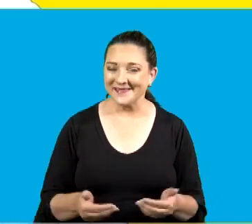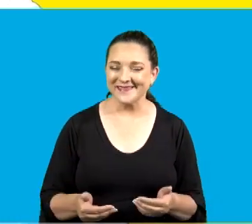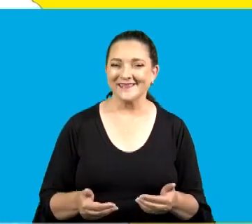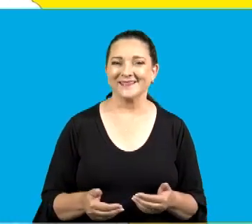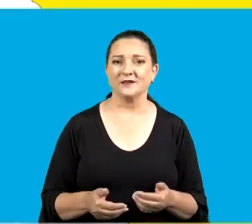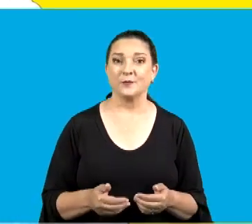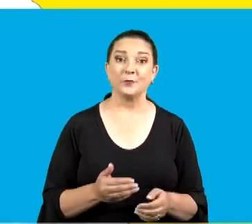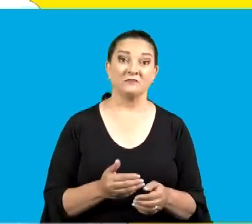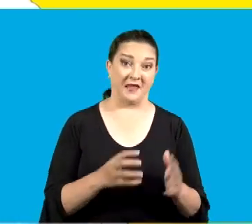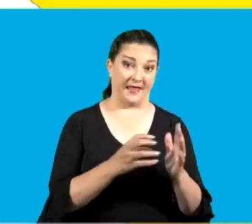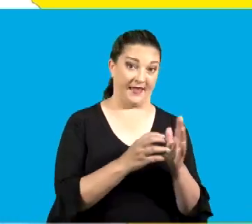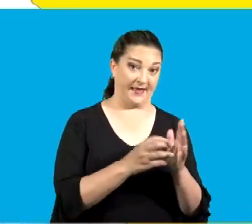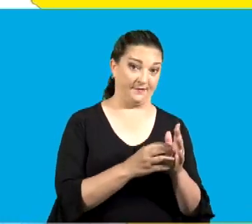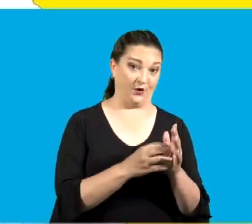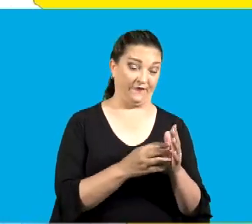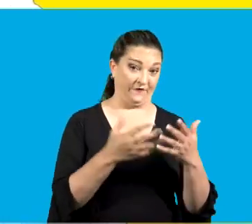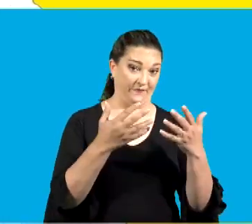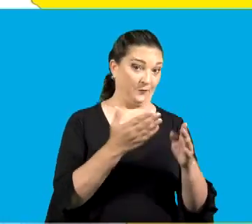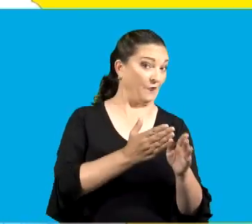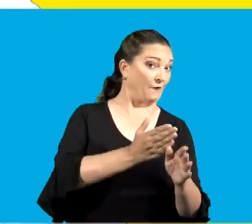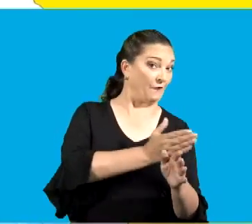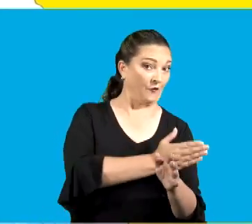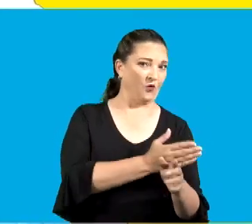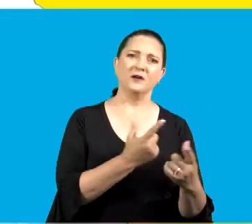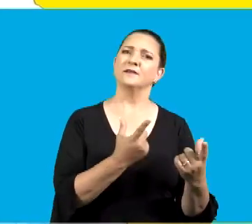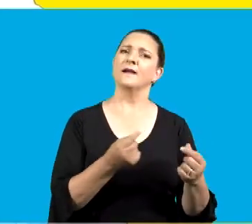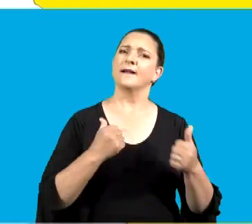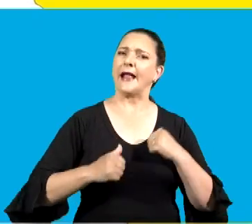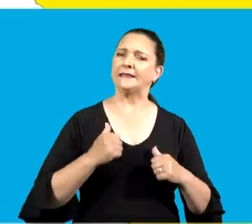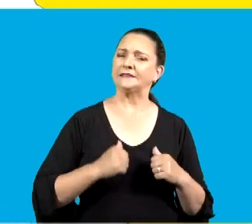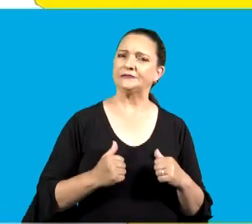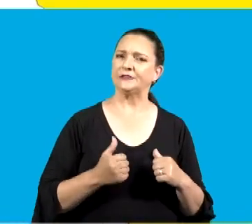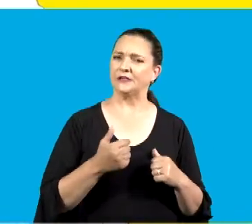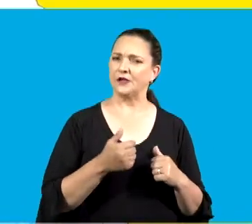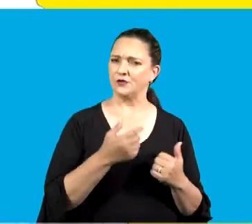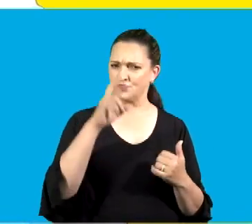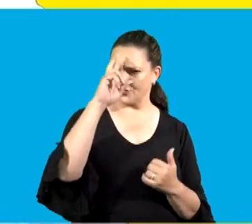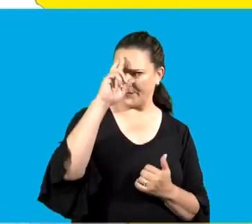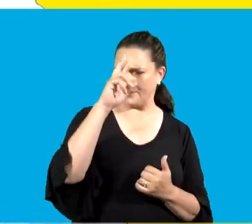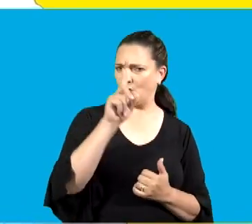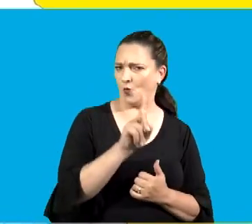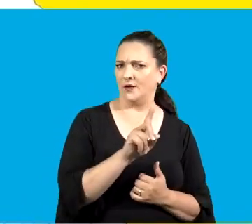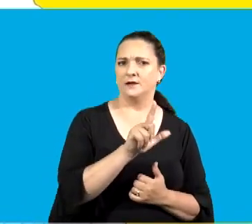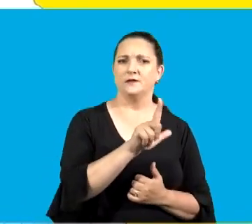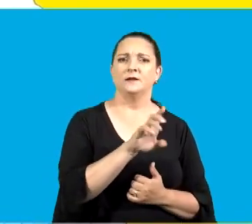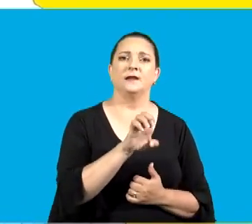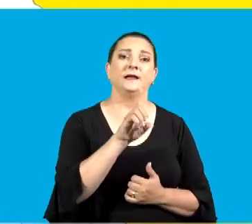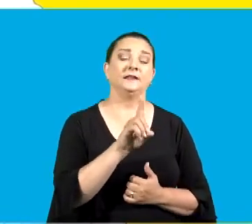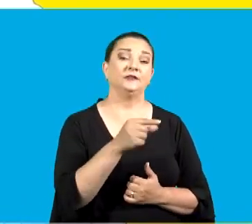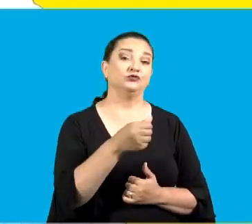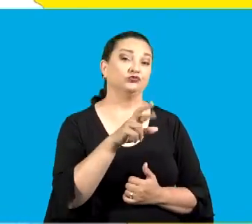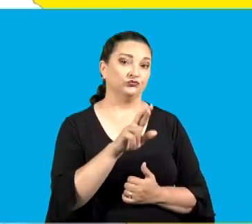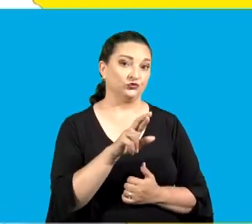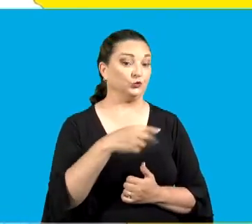Welcome back, dear learners. Before the ad break, we did an activity that had the creditors ledger. Remember, these